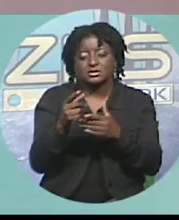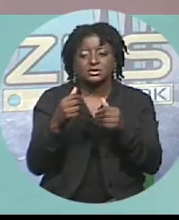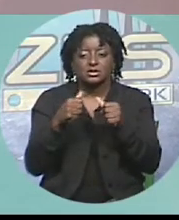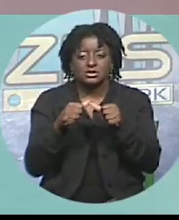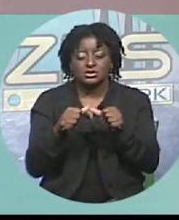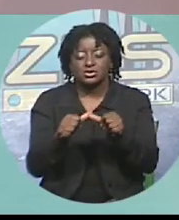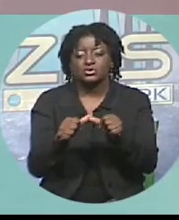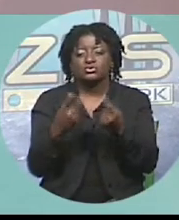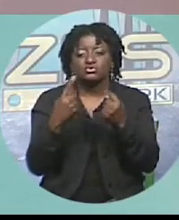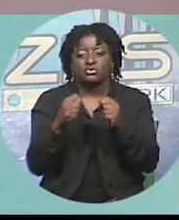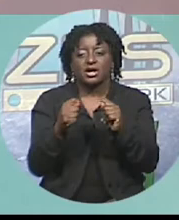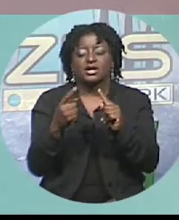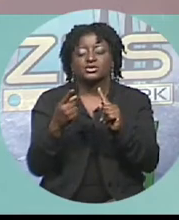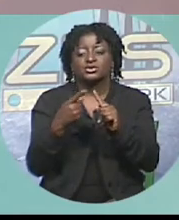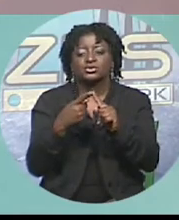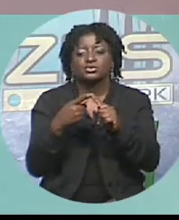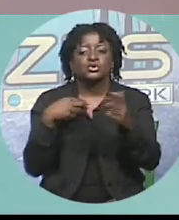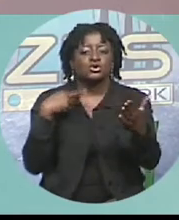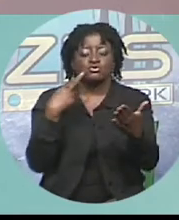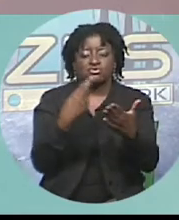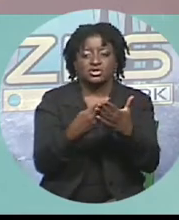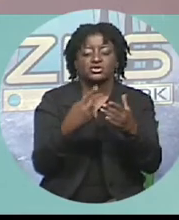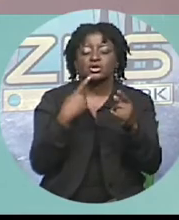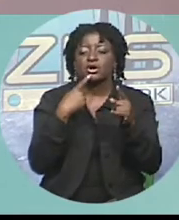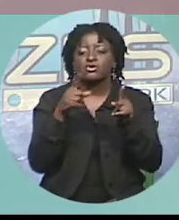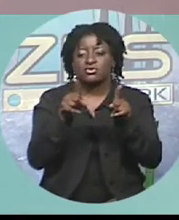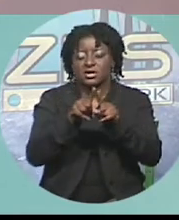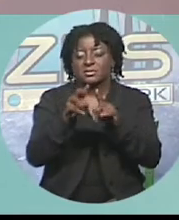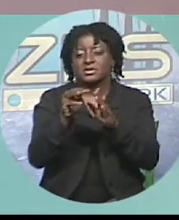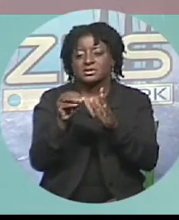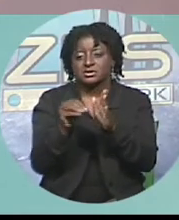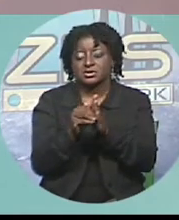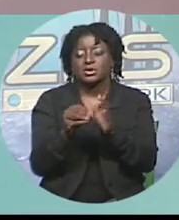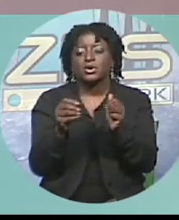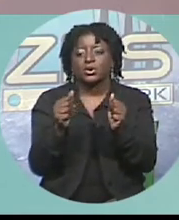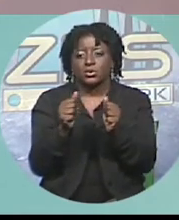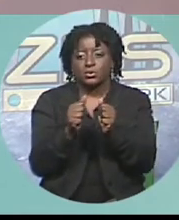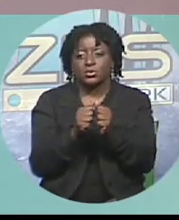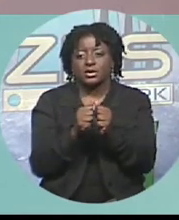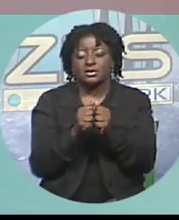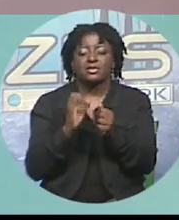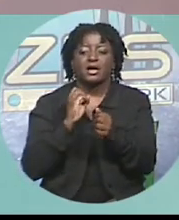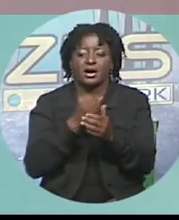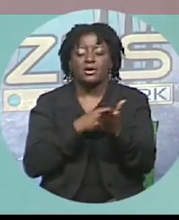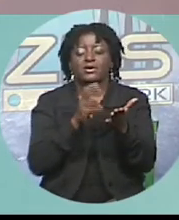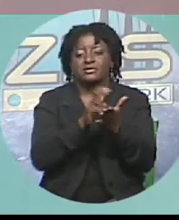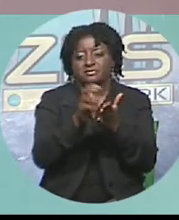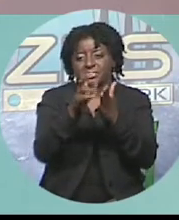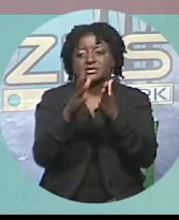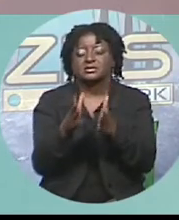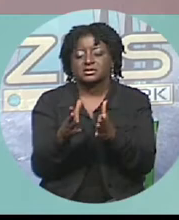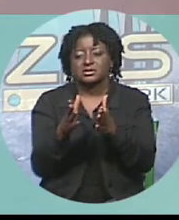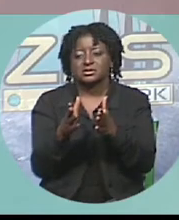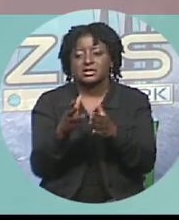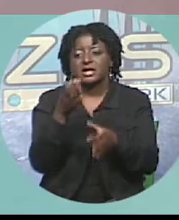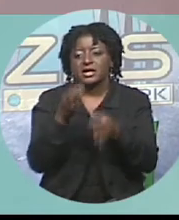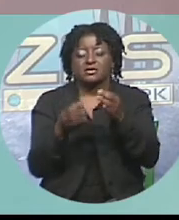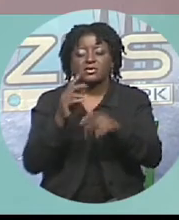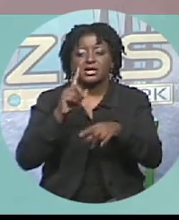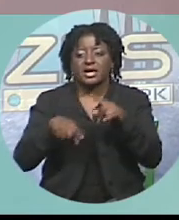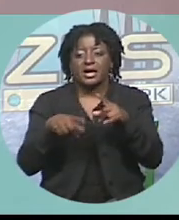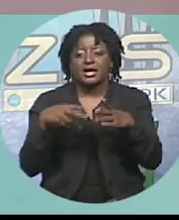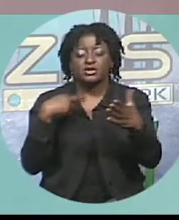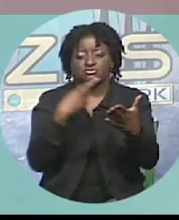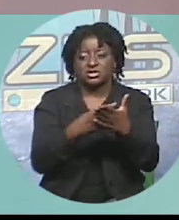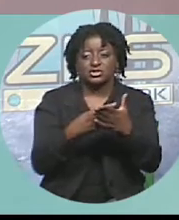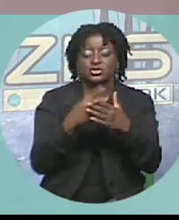consensual agreement with our lender. However, if an agreement cannot be reached, we will make some